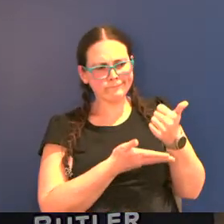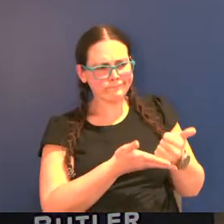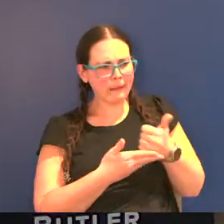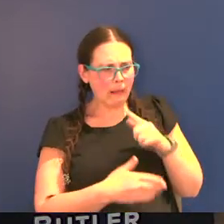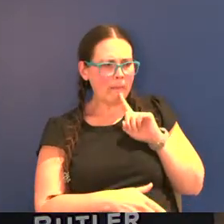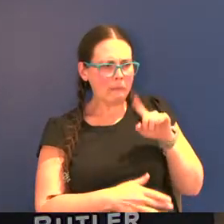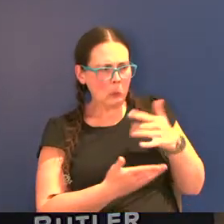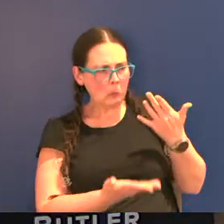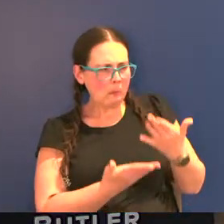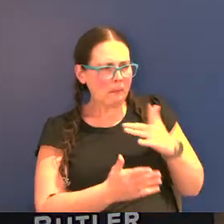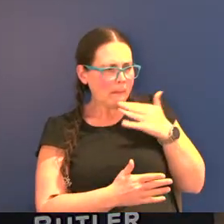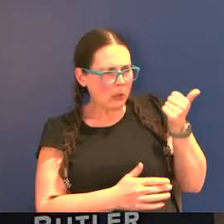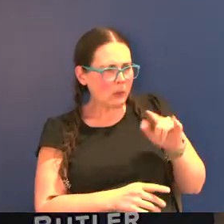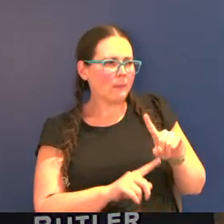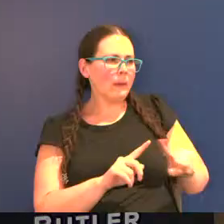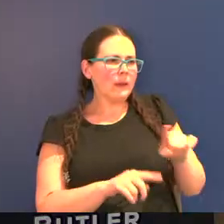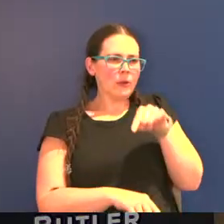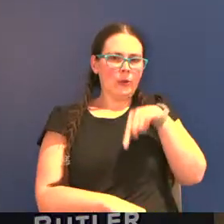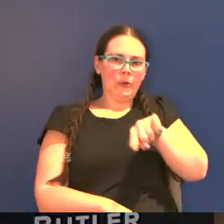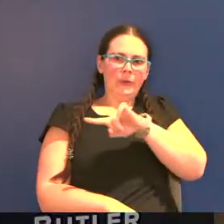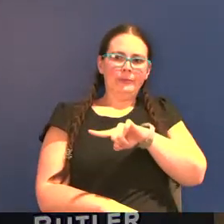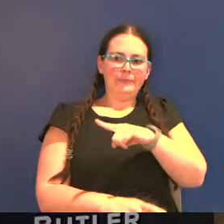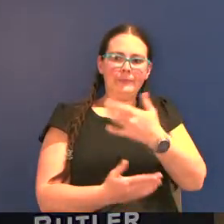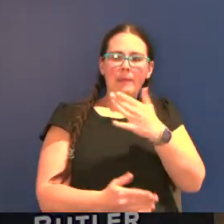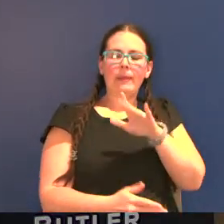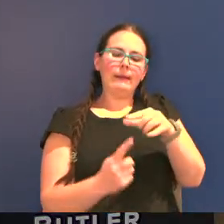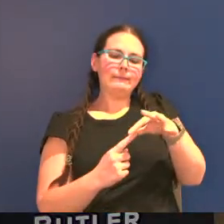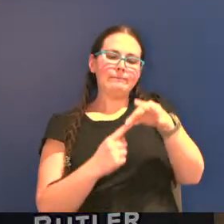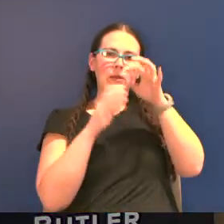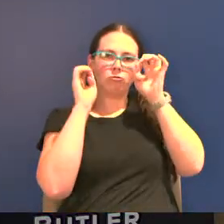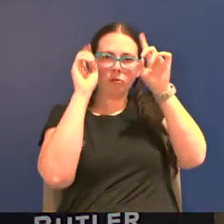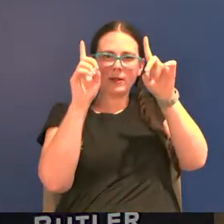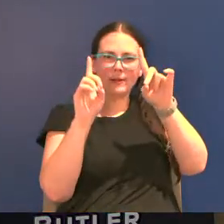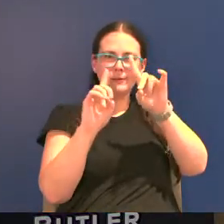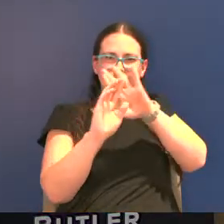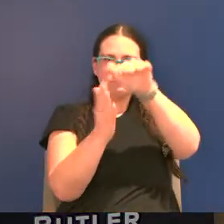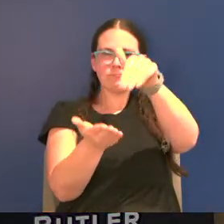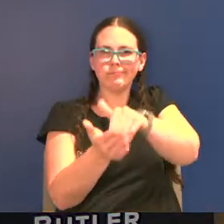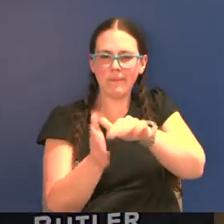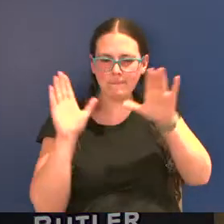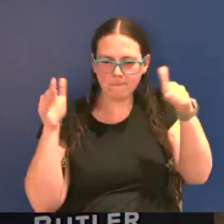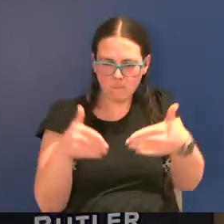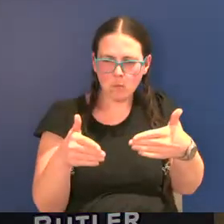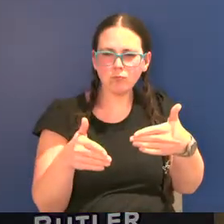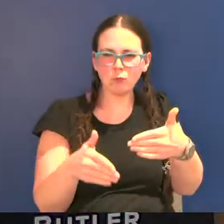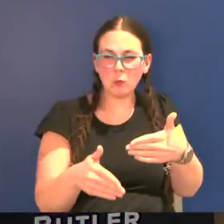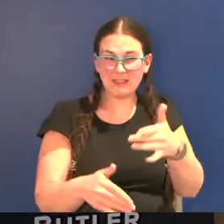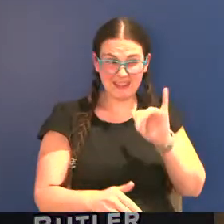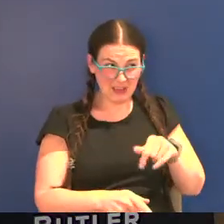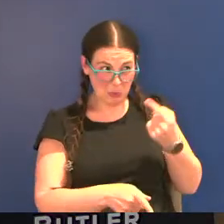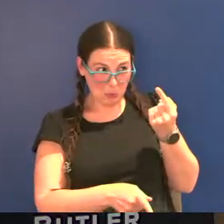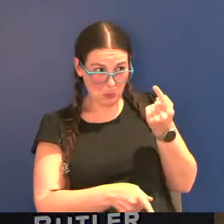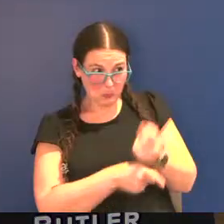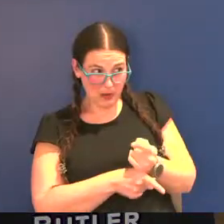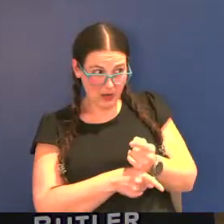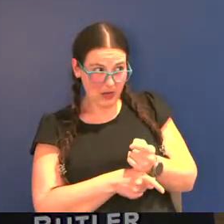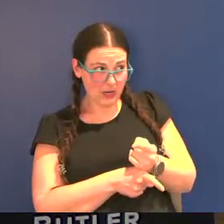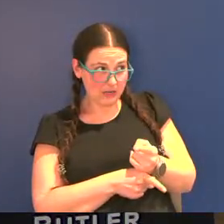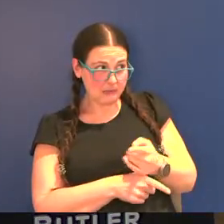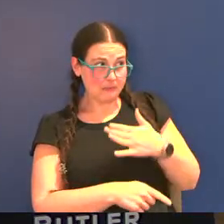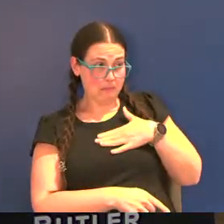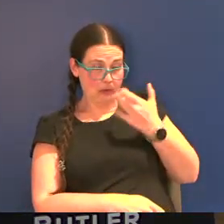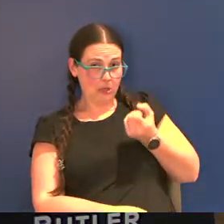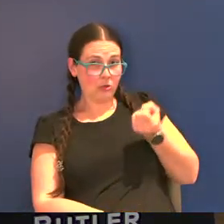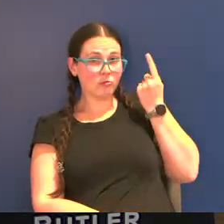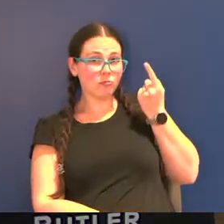manage a larger number of special ed, special services kids. Is that accurate? Because I was